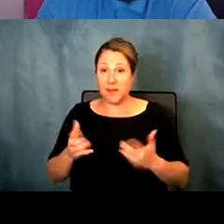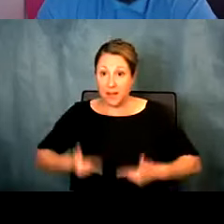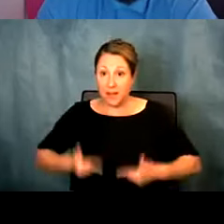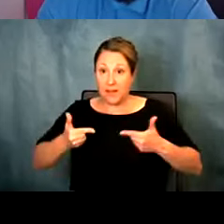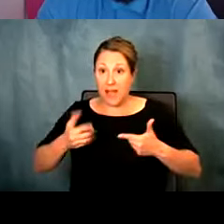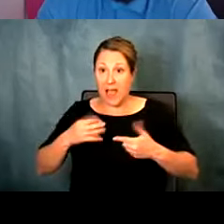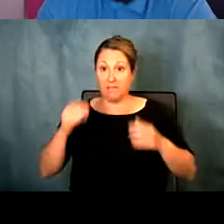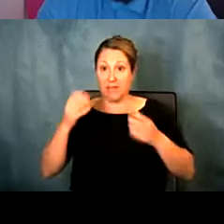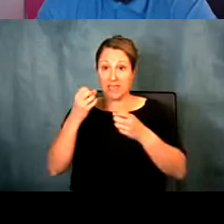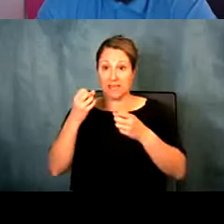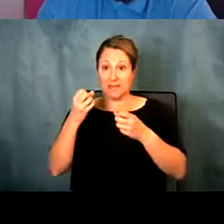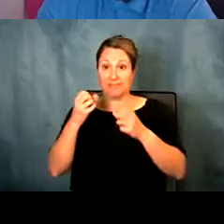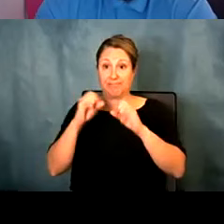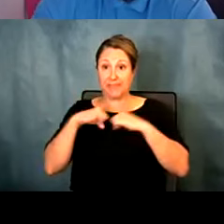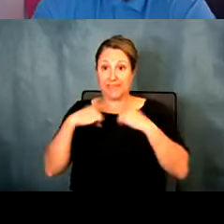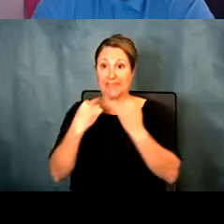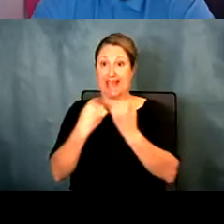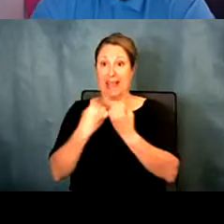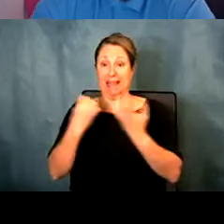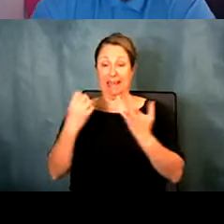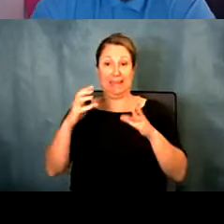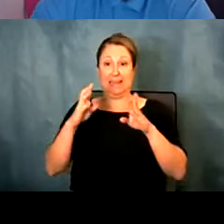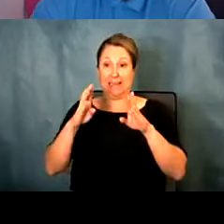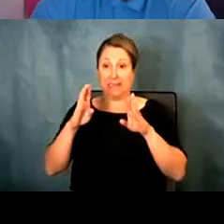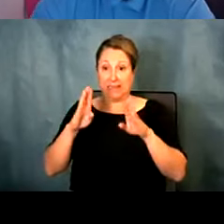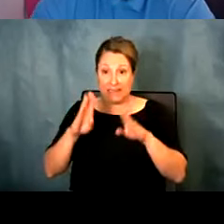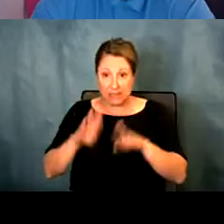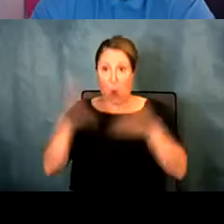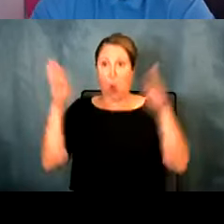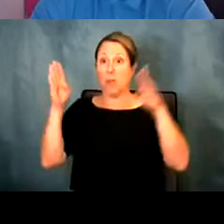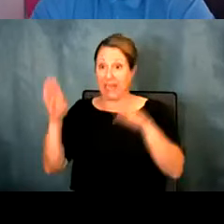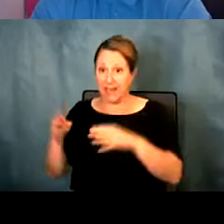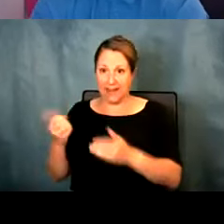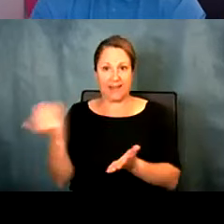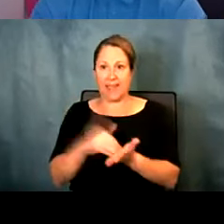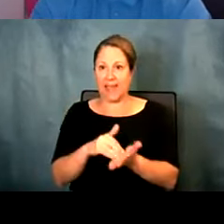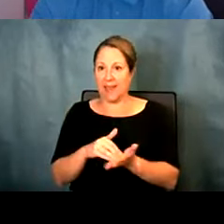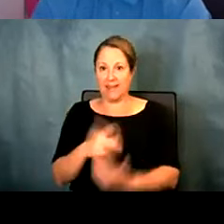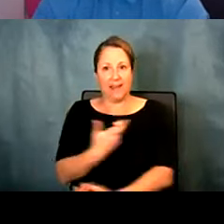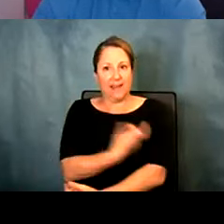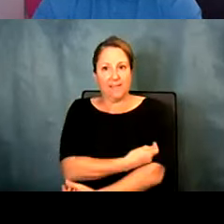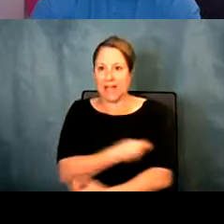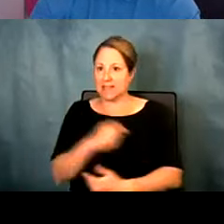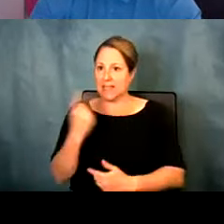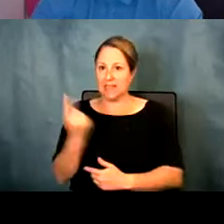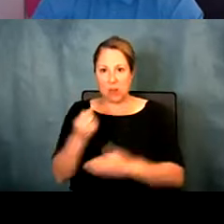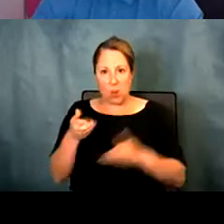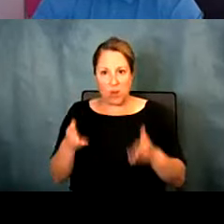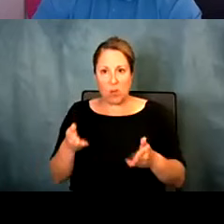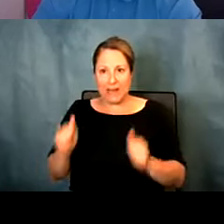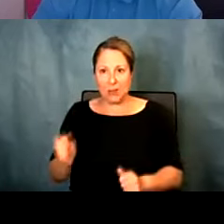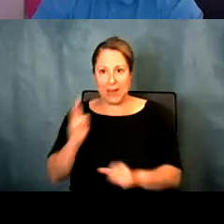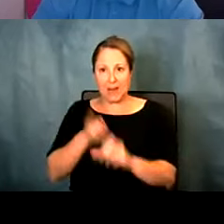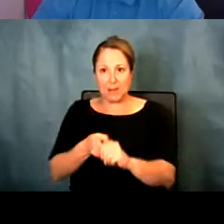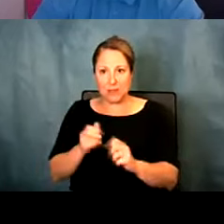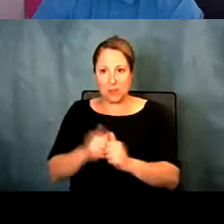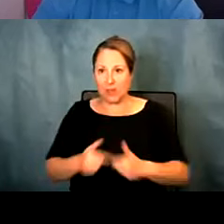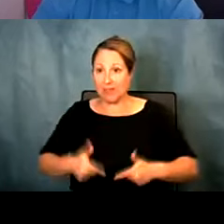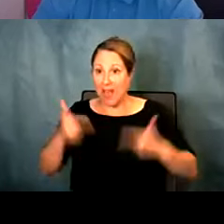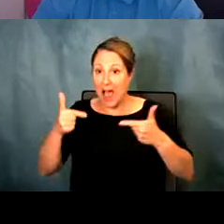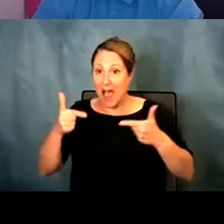opening back up. A vaccine is the only way to engage in our lives, our society, our family, our churches